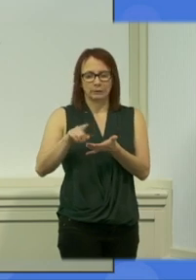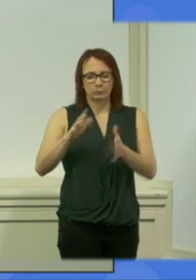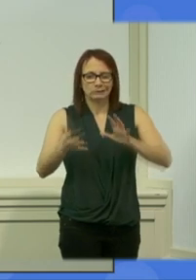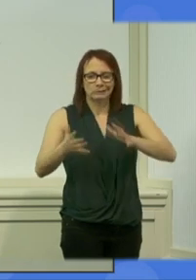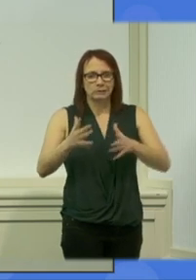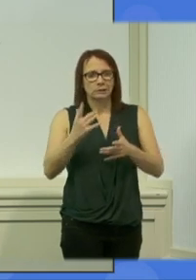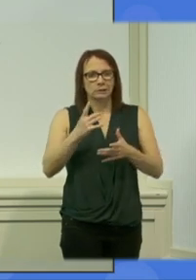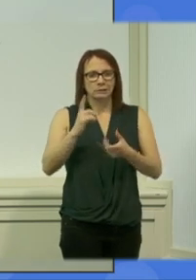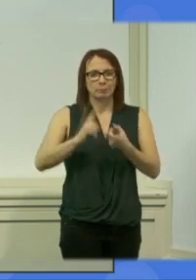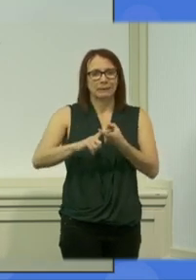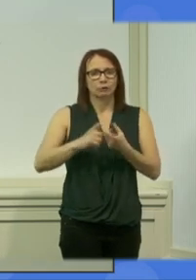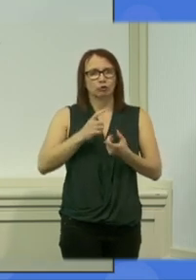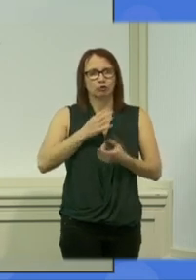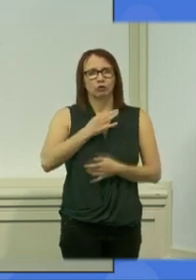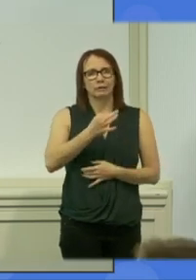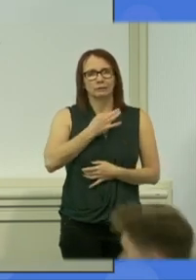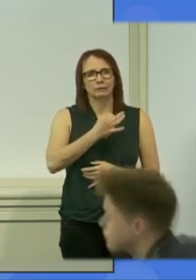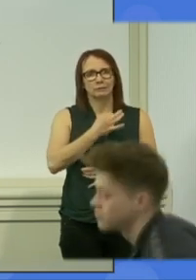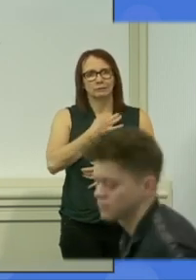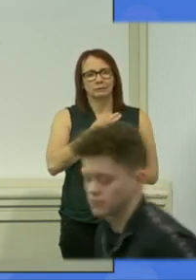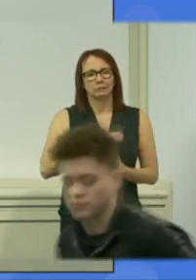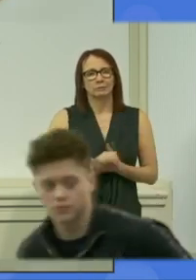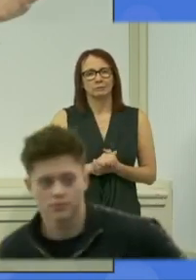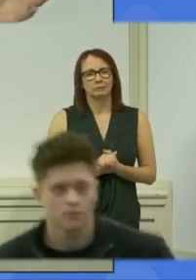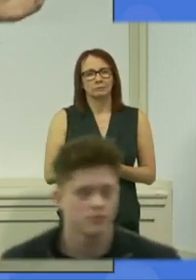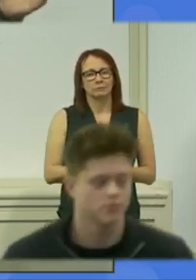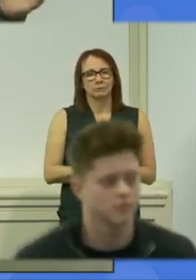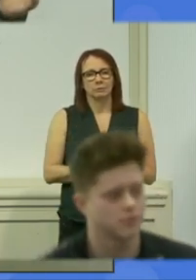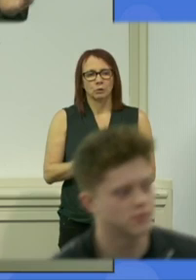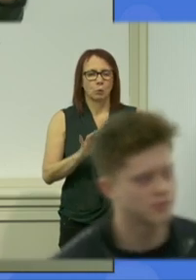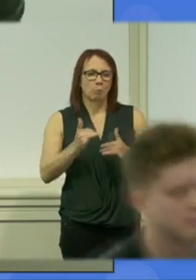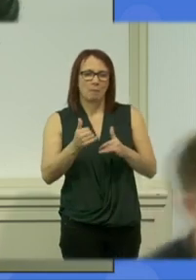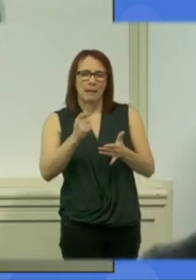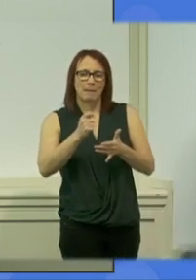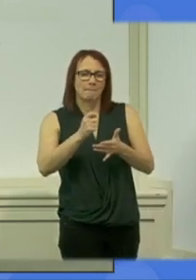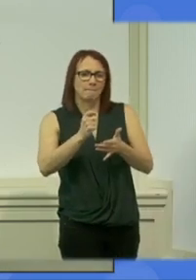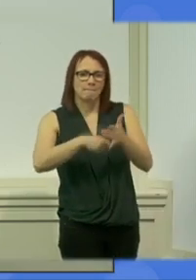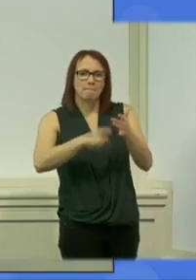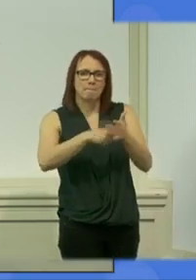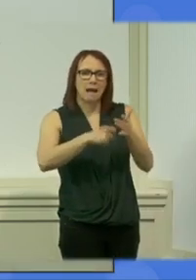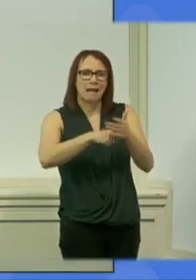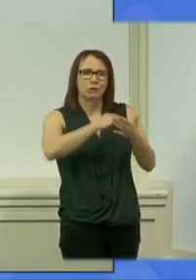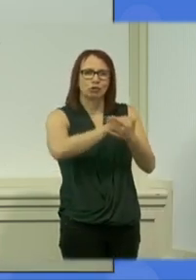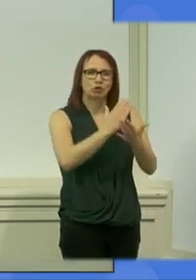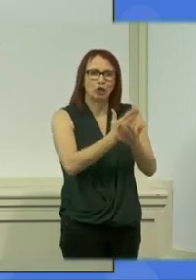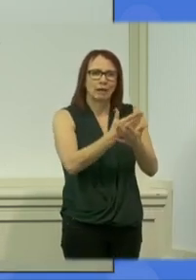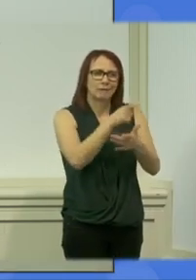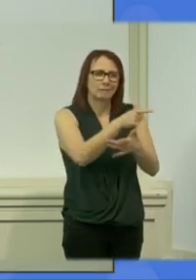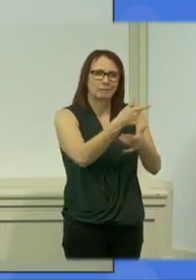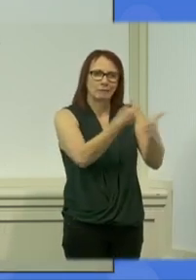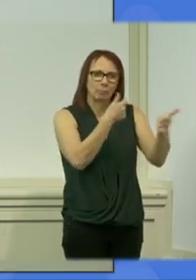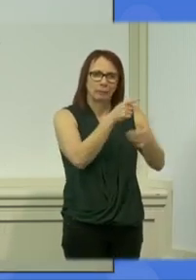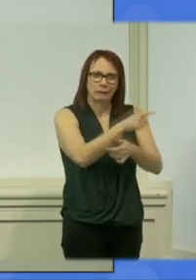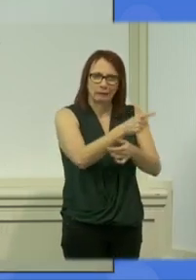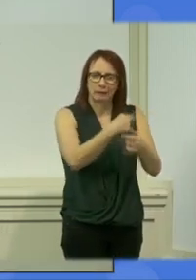riskiness. So it will have it'll buy some shares in companies, it'll buy